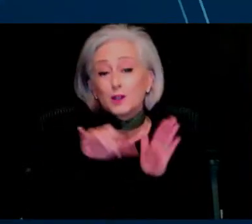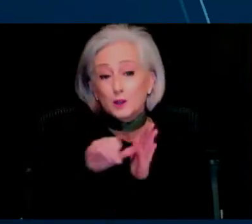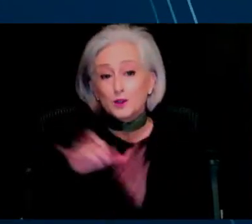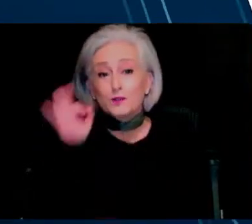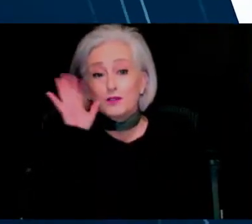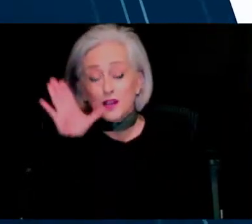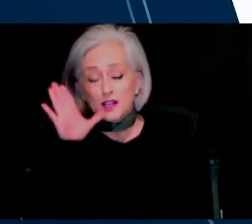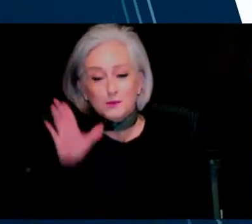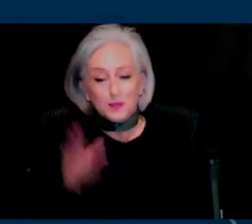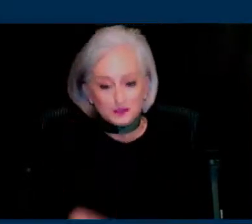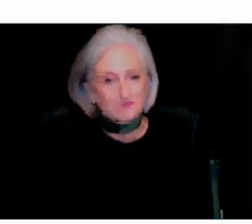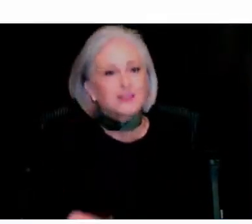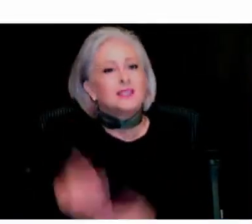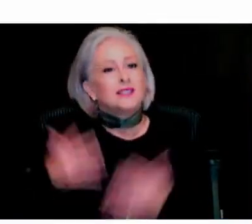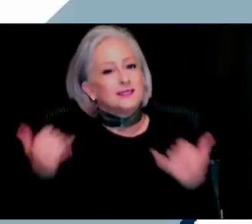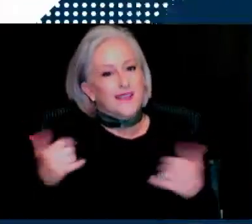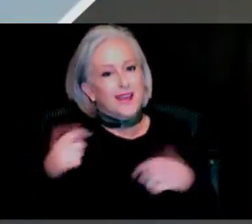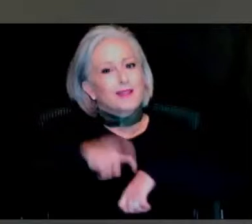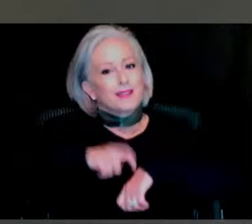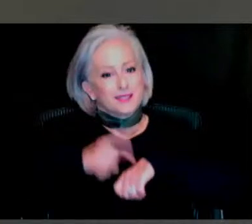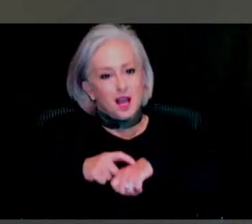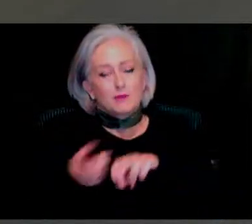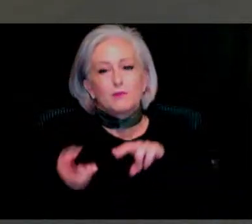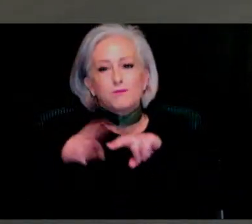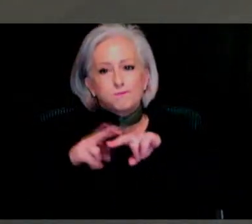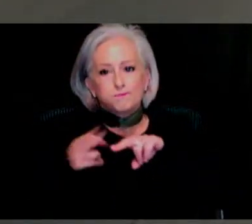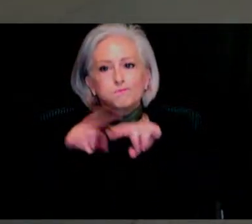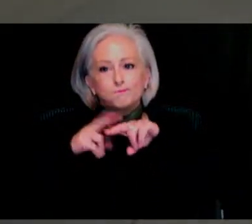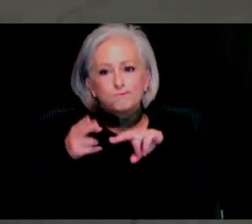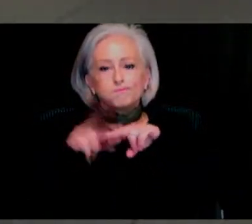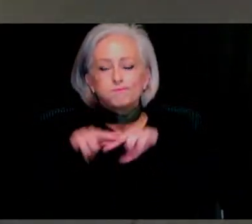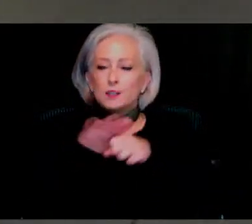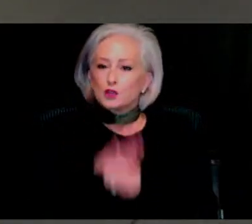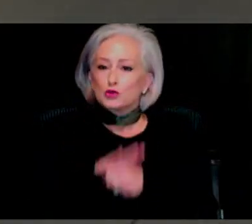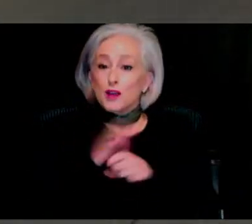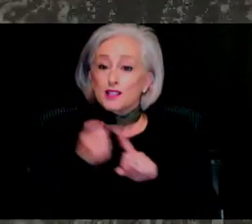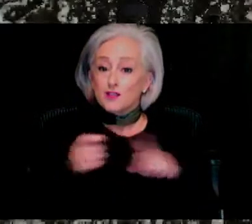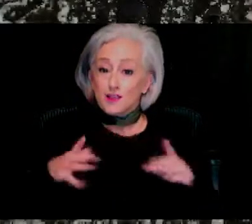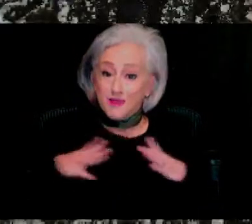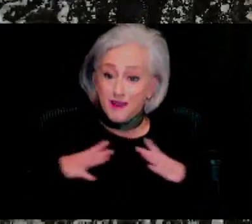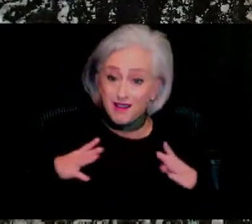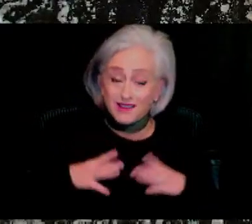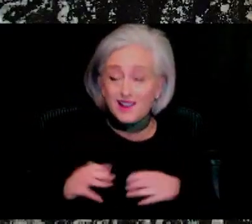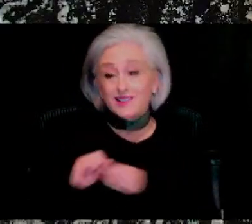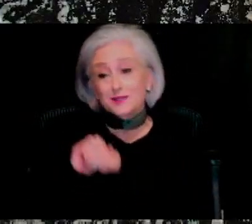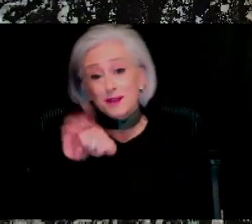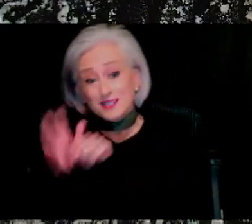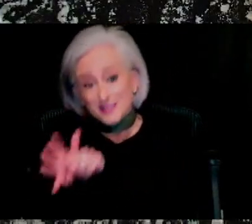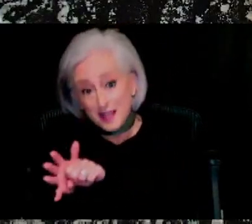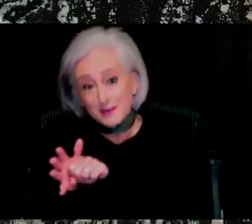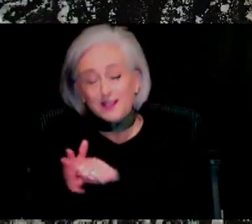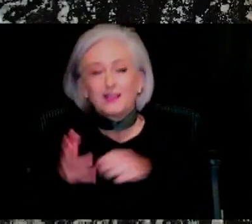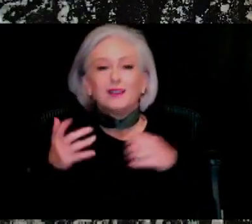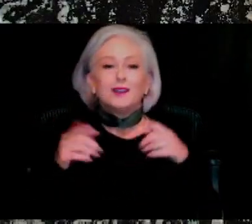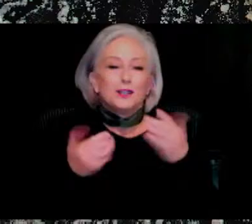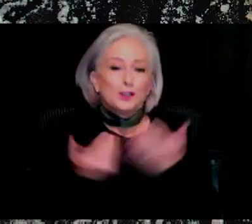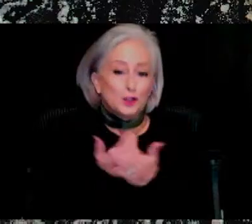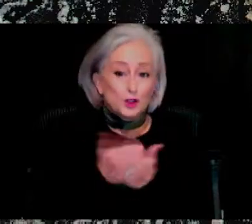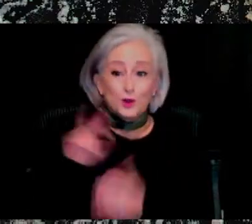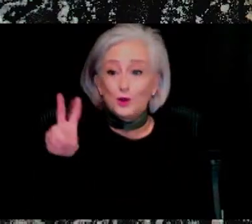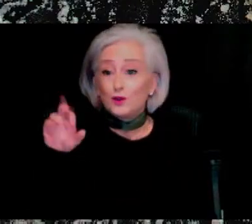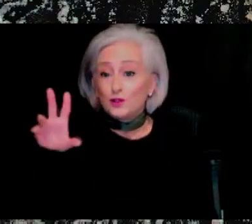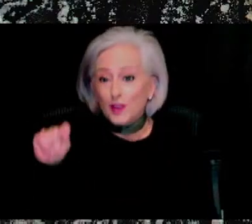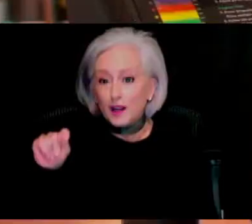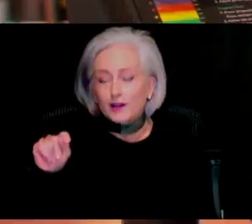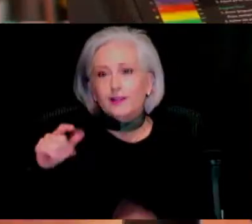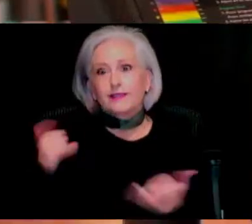we tend to put on those extra pounds. The stress of the holidays, then you add in a pandemic and that new variant. So bring on the bad eating habits.